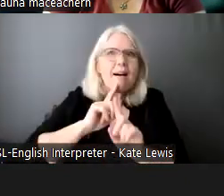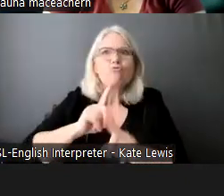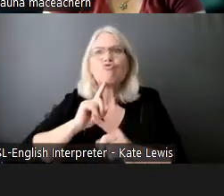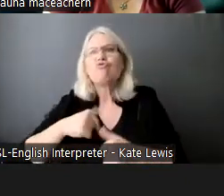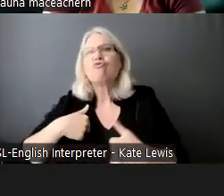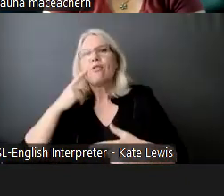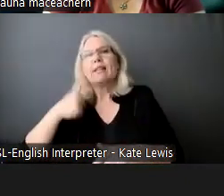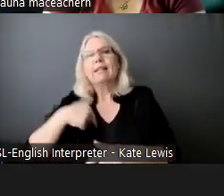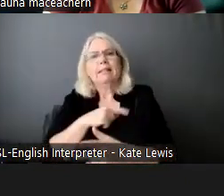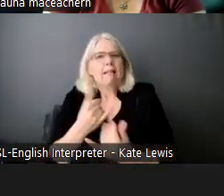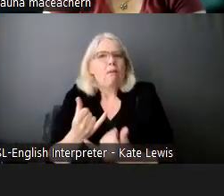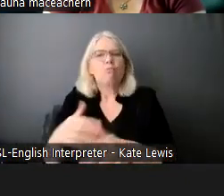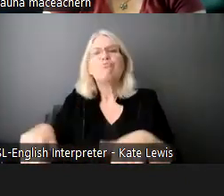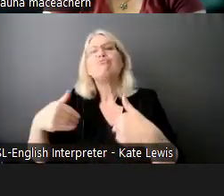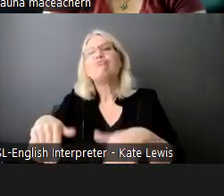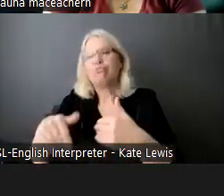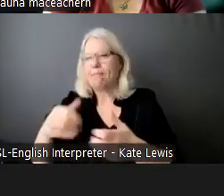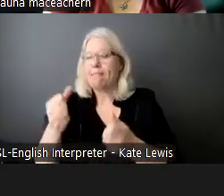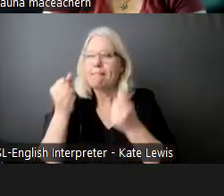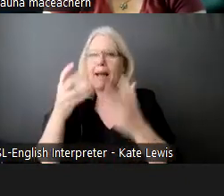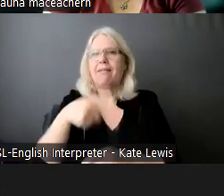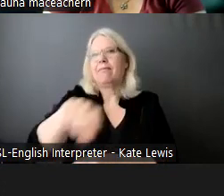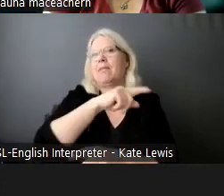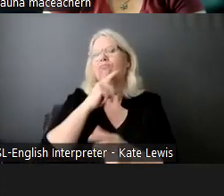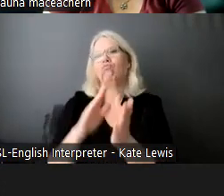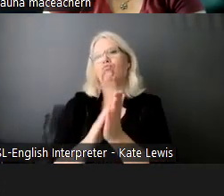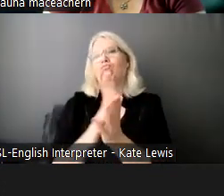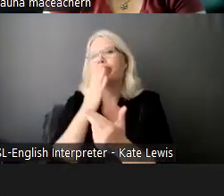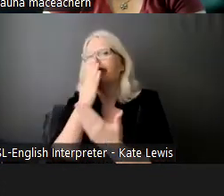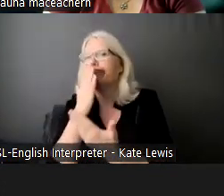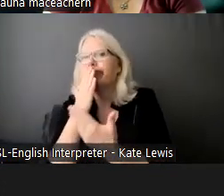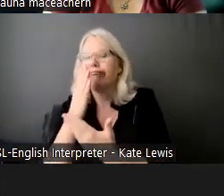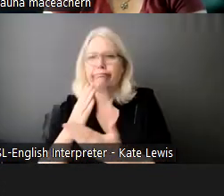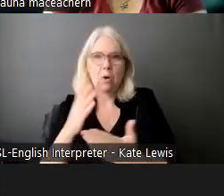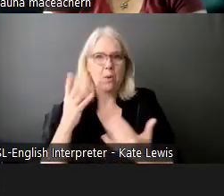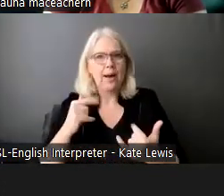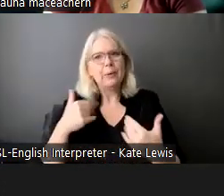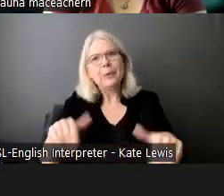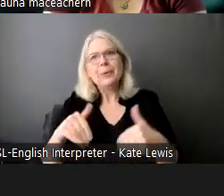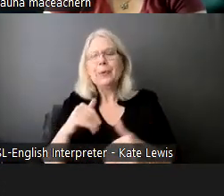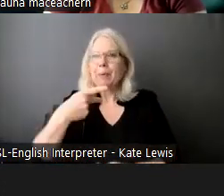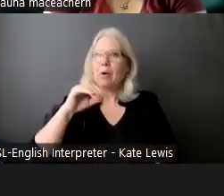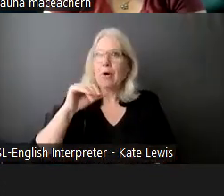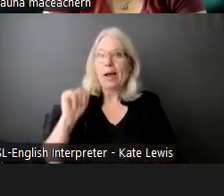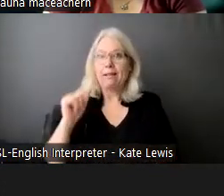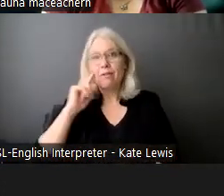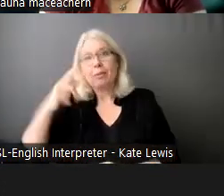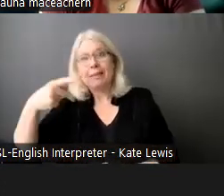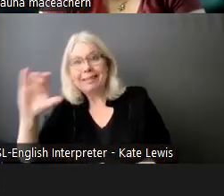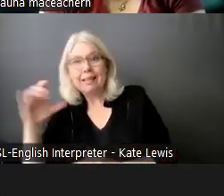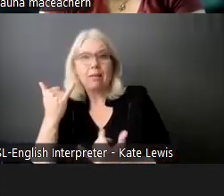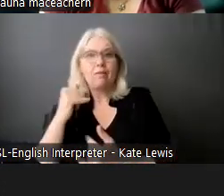important right now as we navigate through POAs for personal care and for property. So thank you again. Thank you.